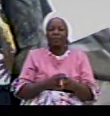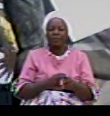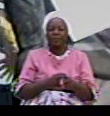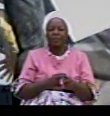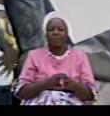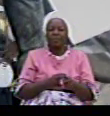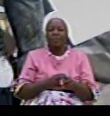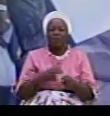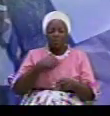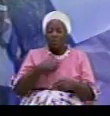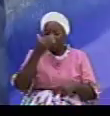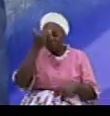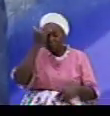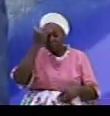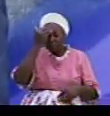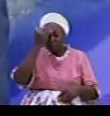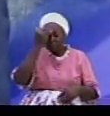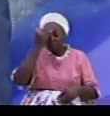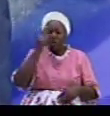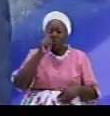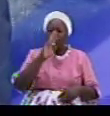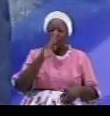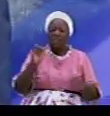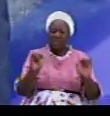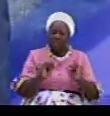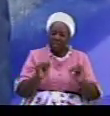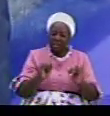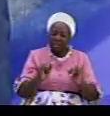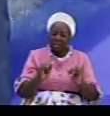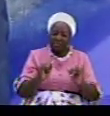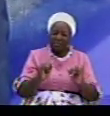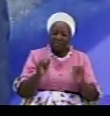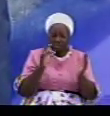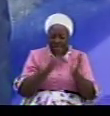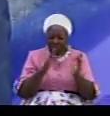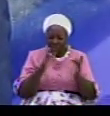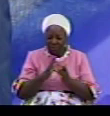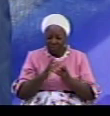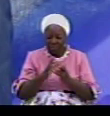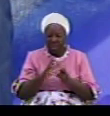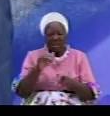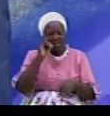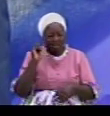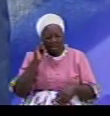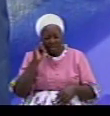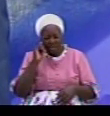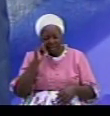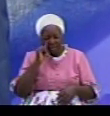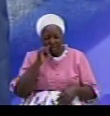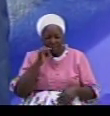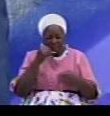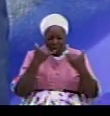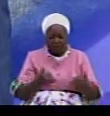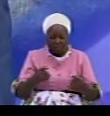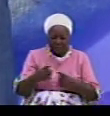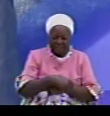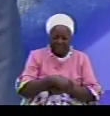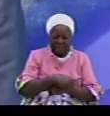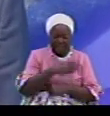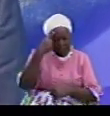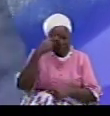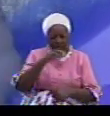We know you are the same, Lord Jesus, yesterday, today, and